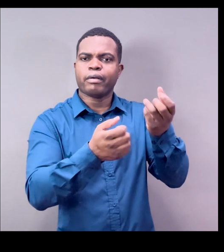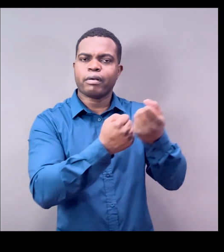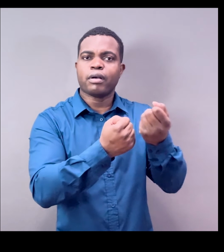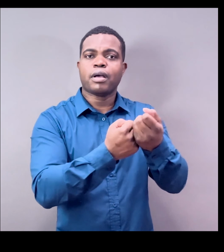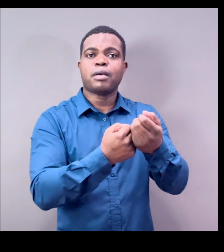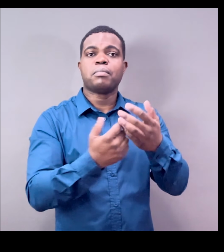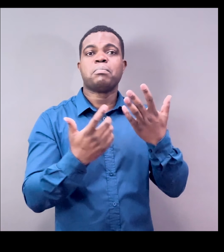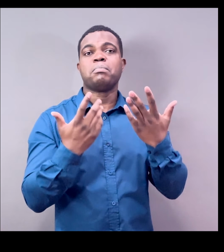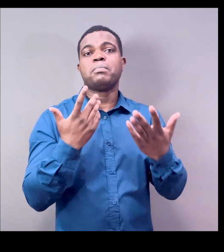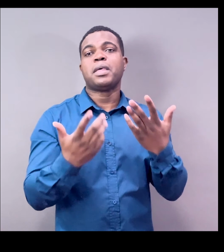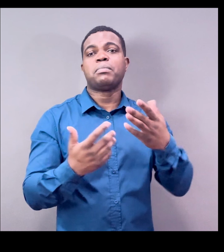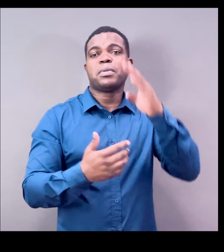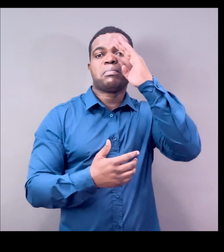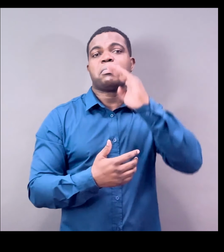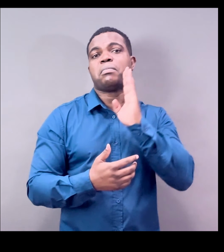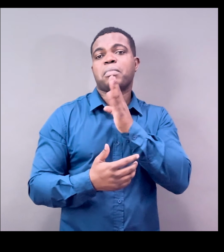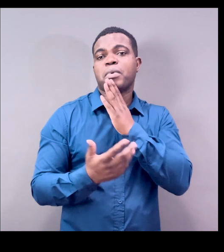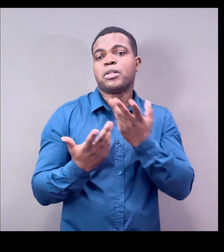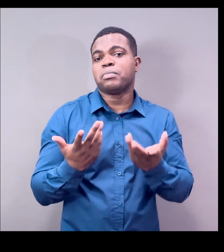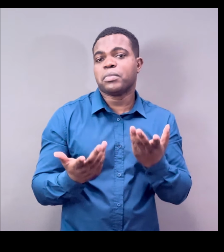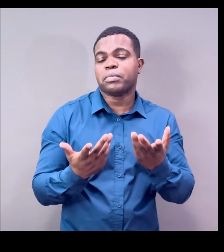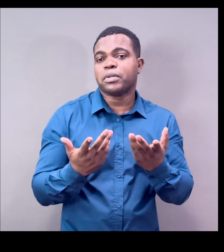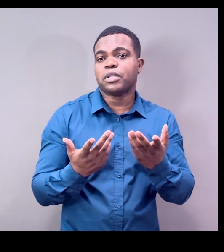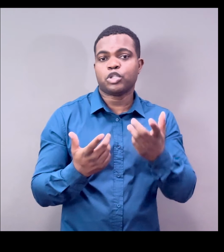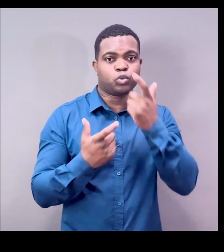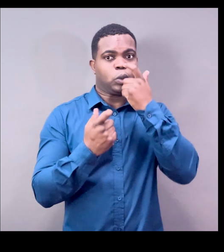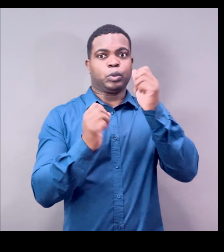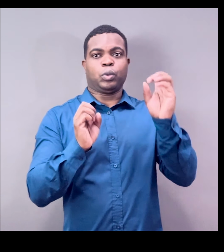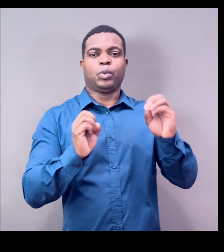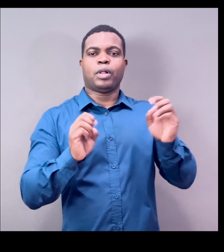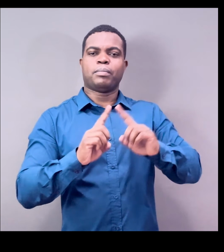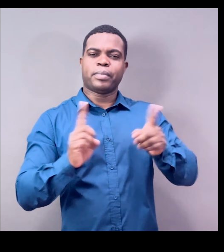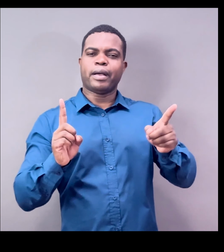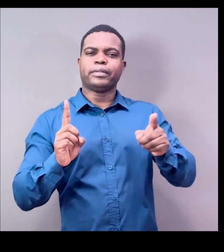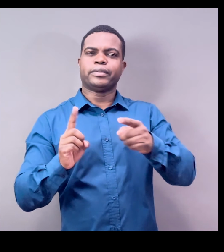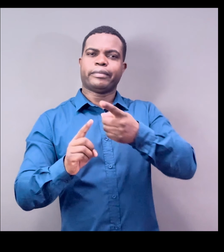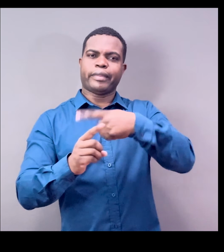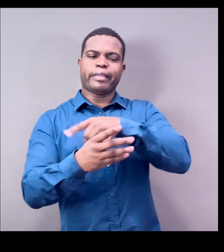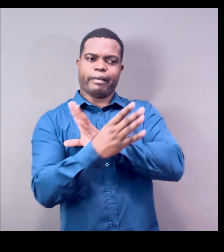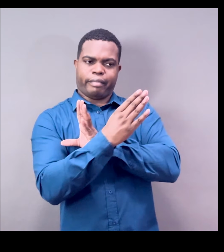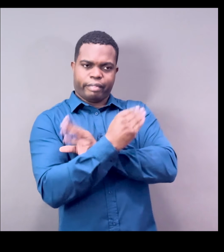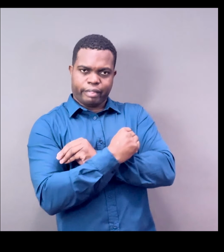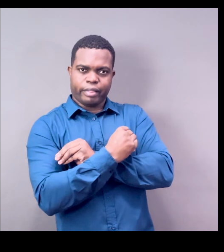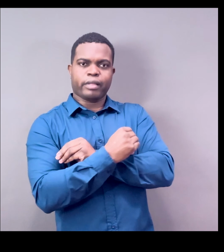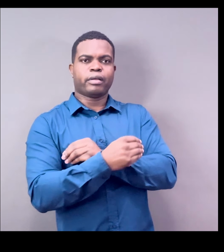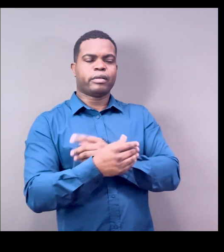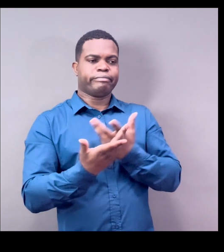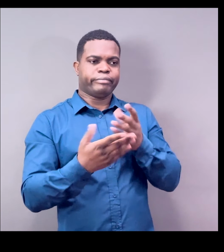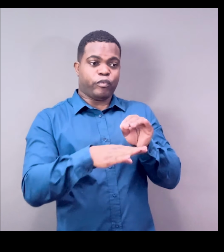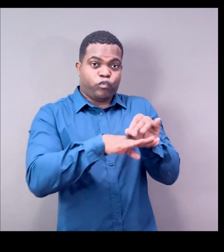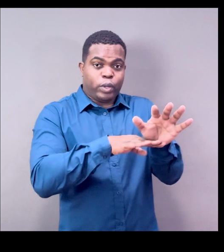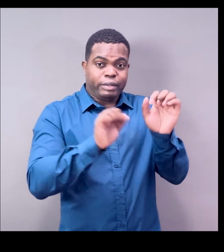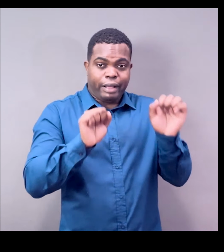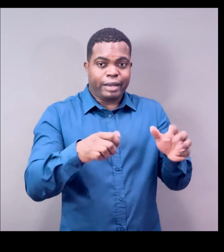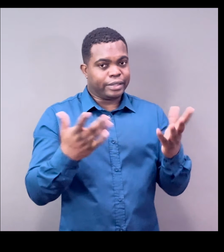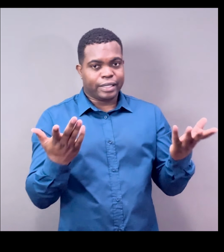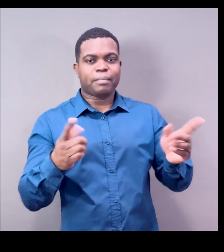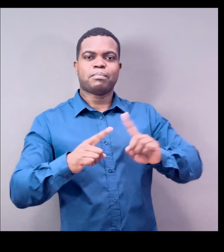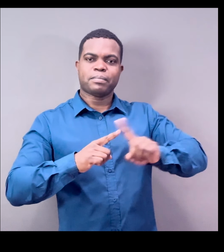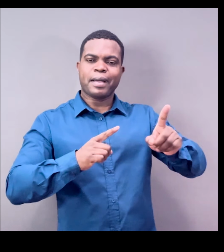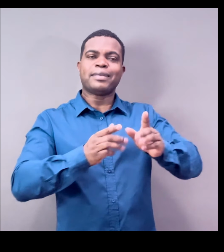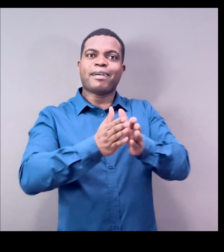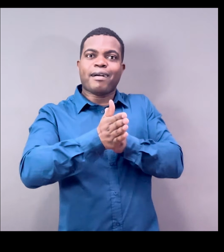showed high interest, even though they don't have power, they don't have influence. But because they have shown high